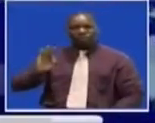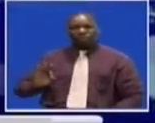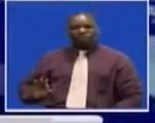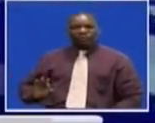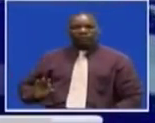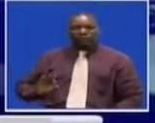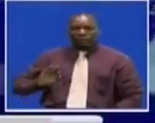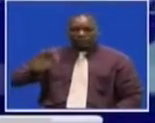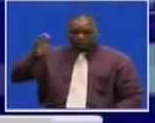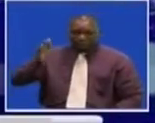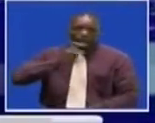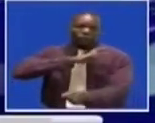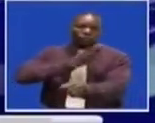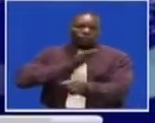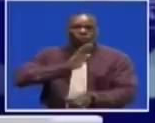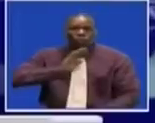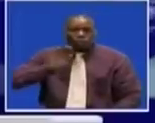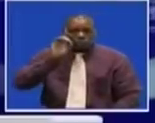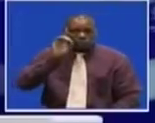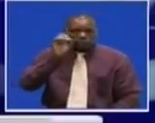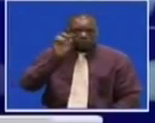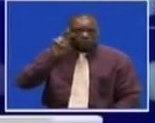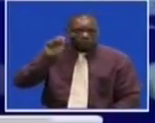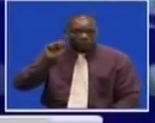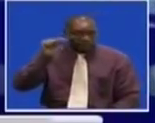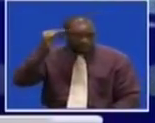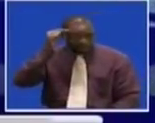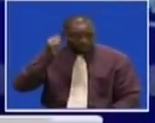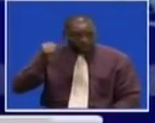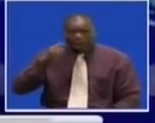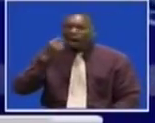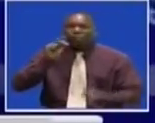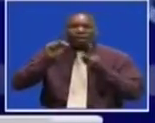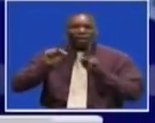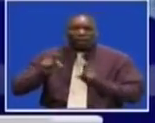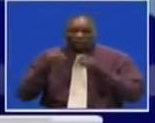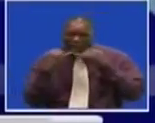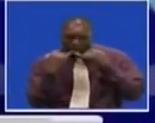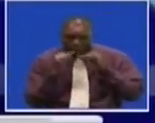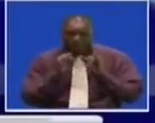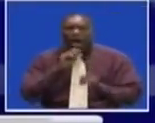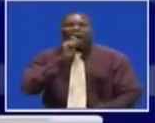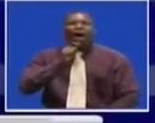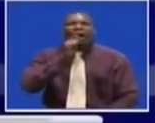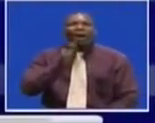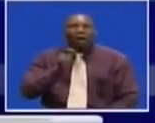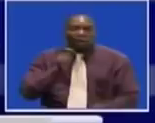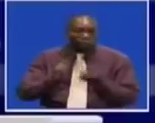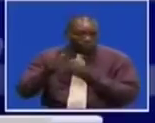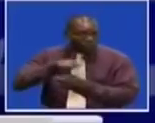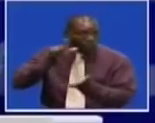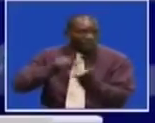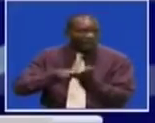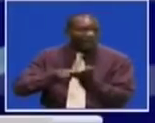national resources. Chief Government Spokesperson Doris Silia told journalists at a media briefing in Lusaka